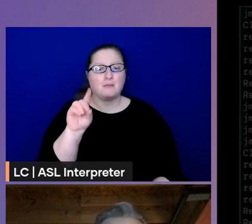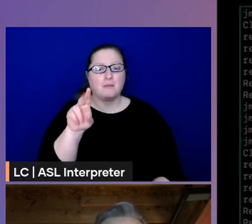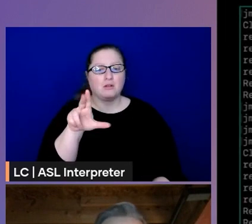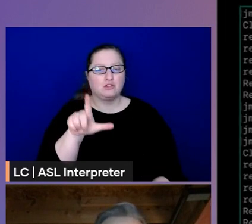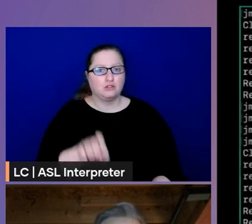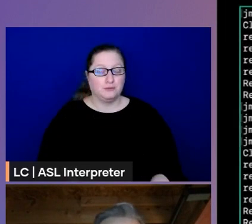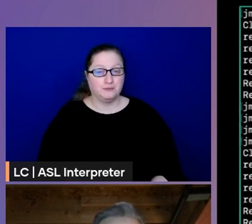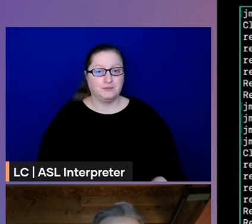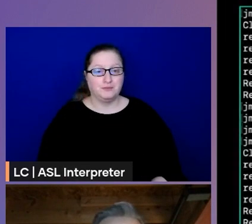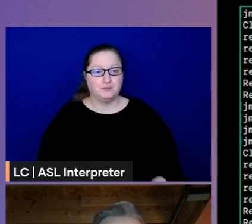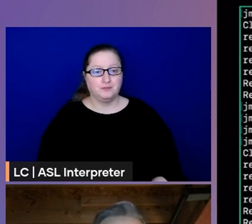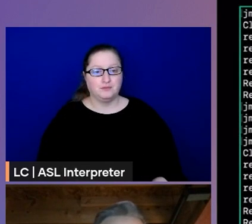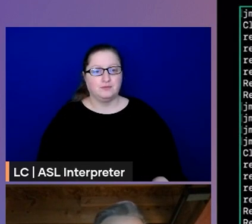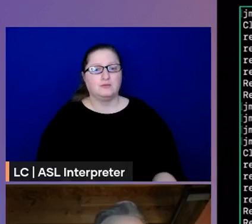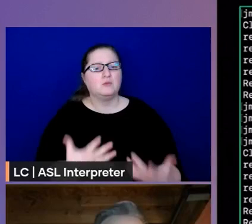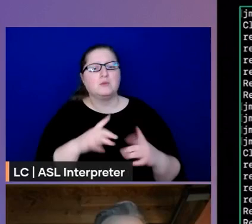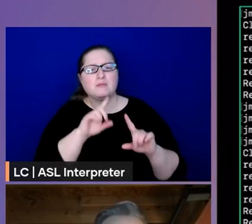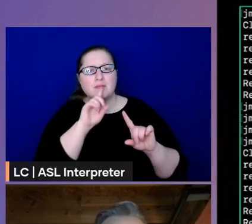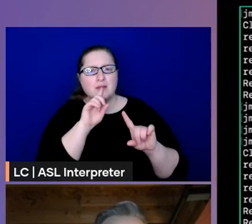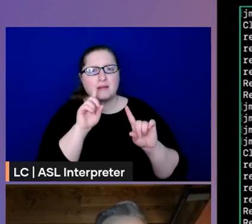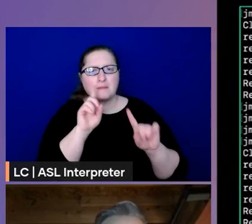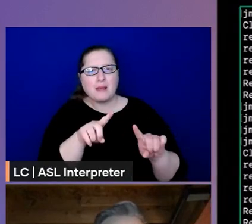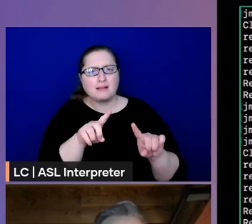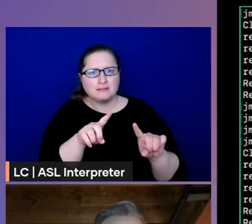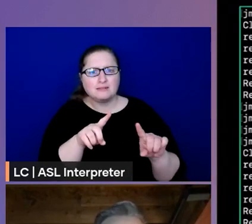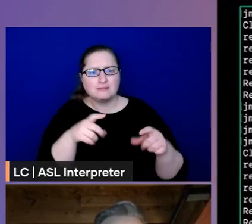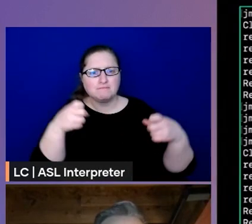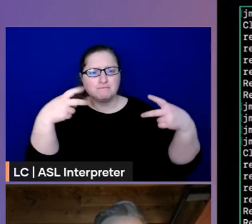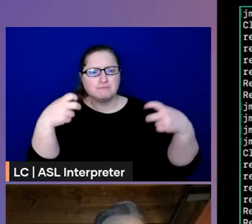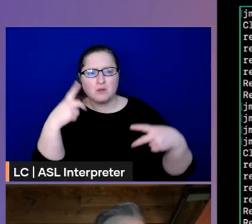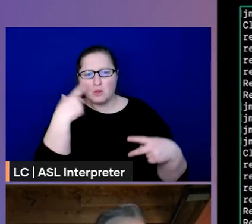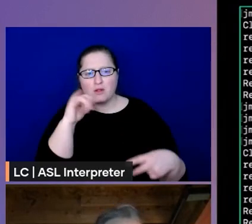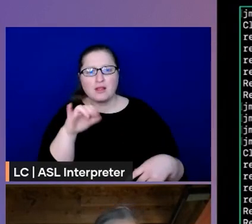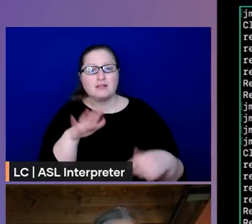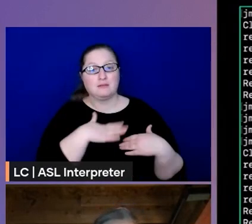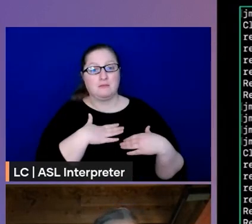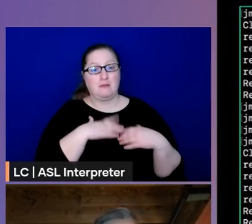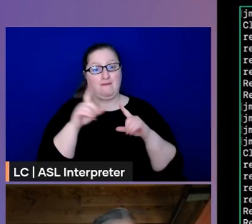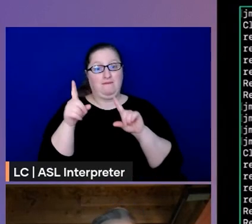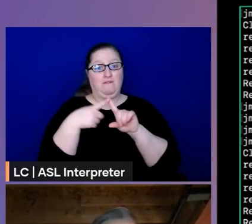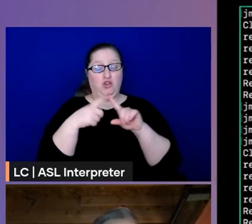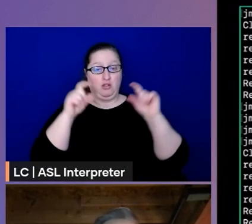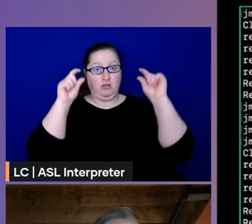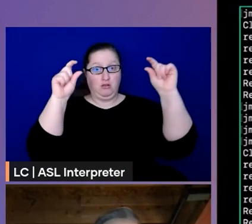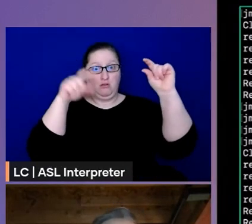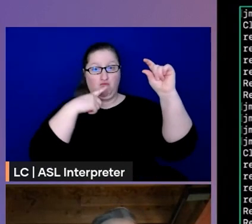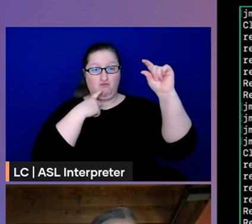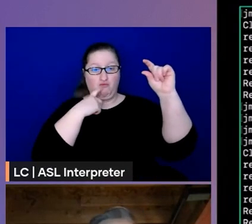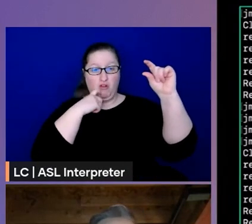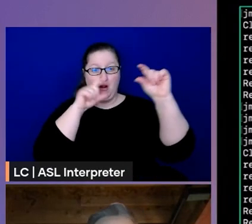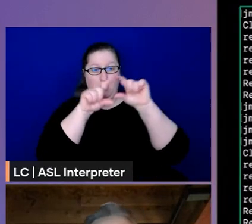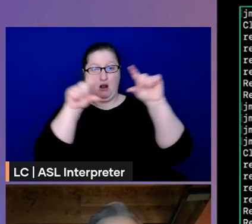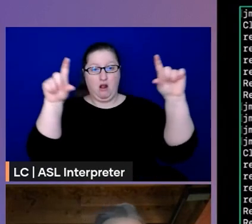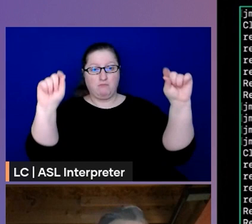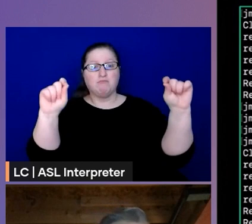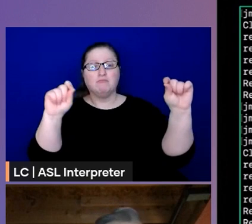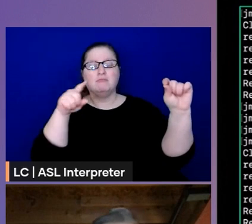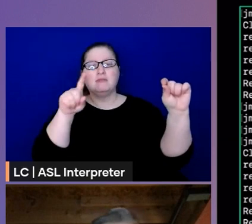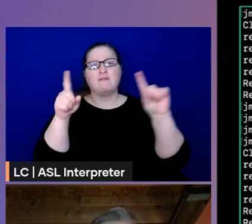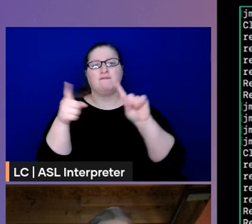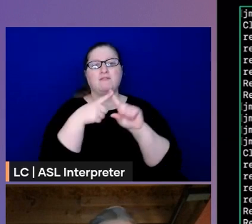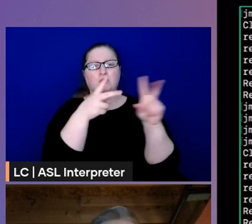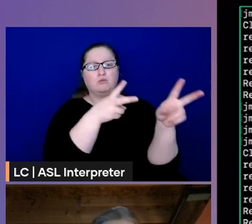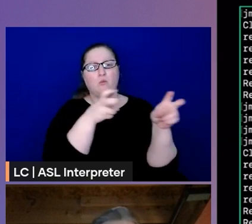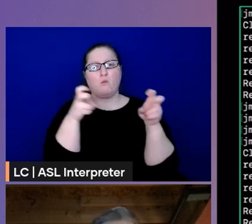So what do the commands look like? So here's my initial cloning of a repo. I always init my repos on GitHub and then clone